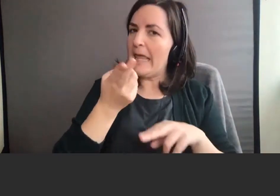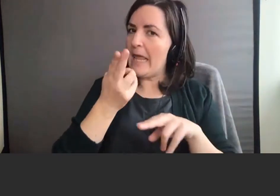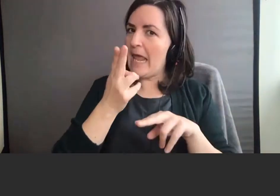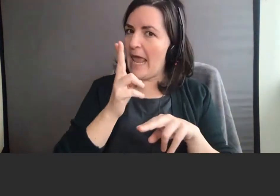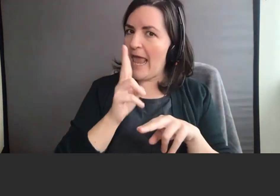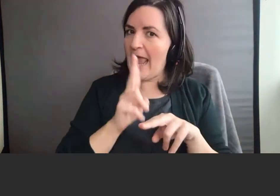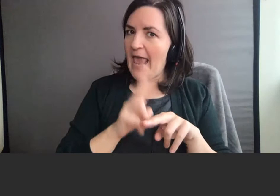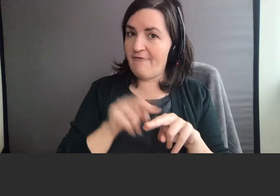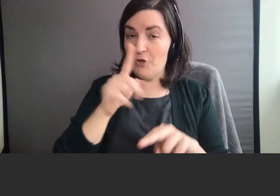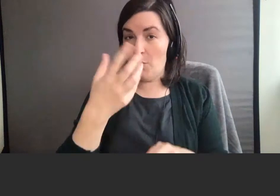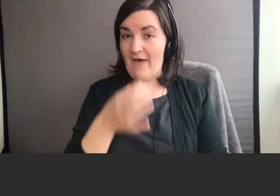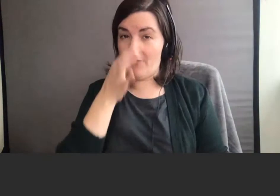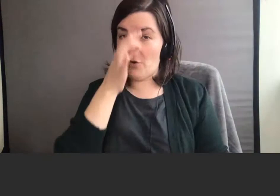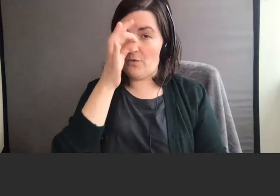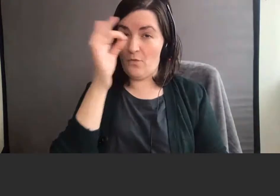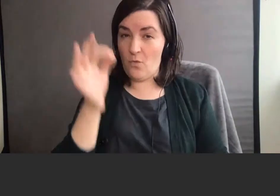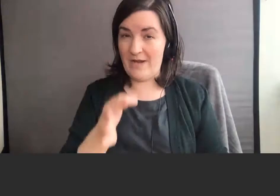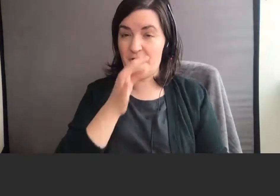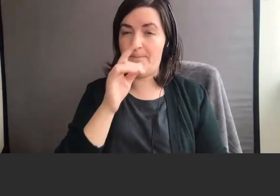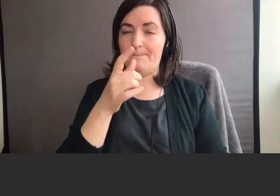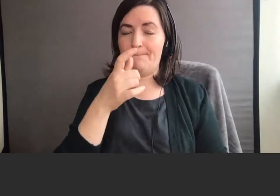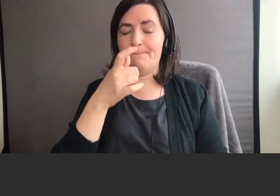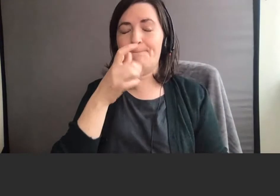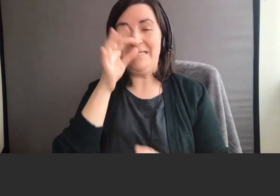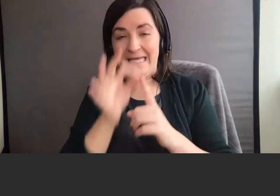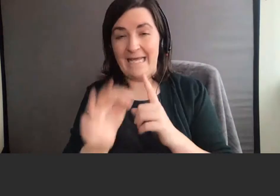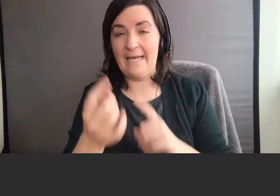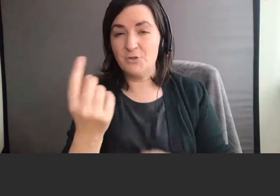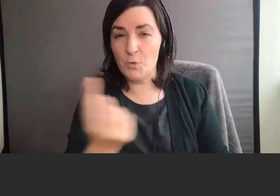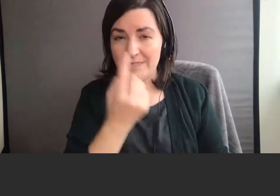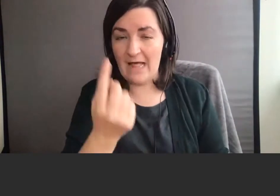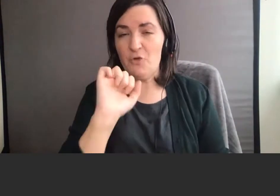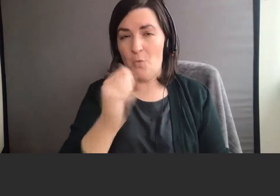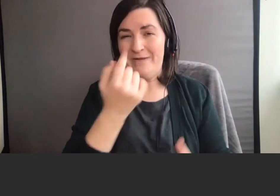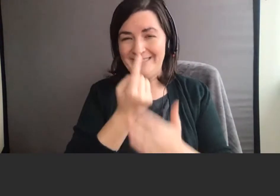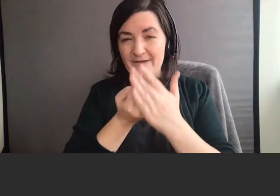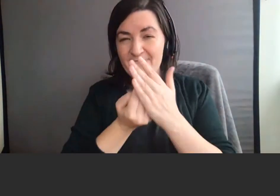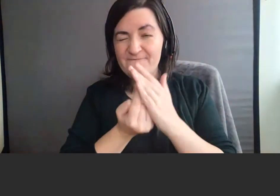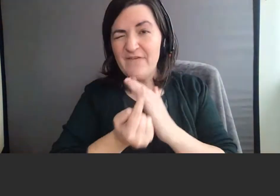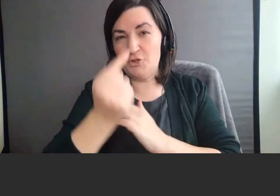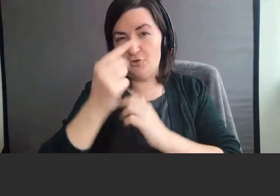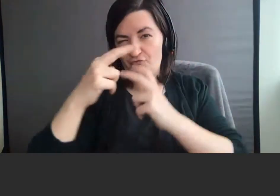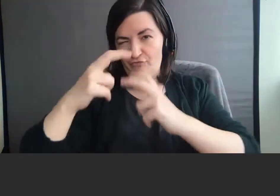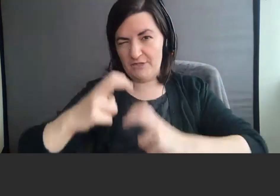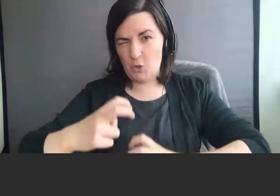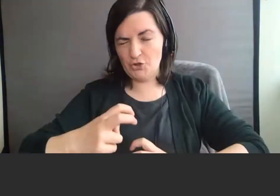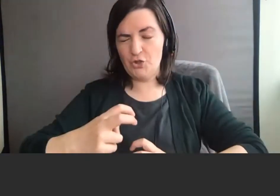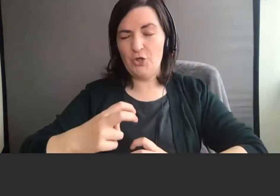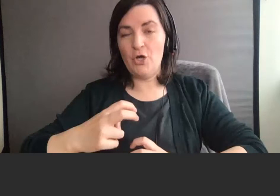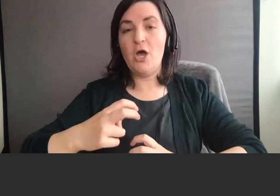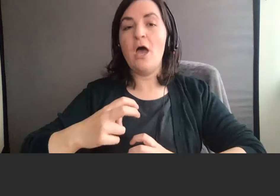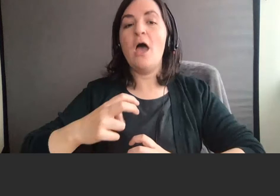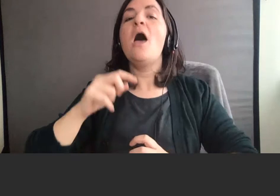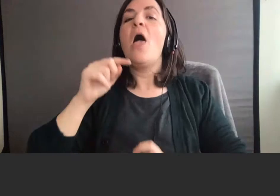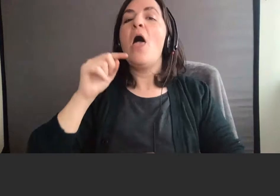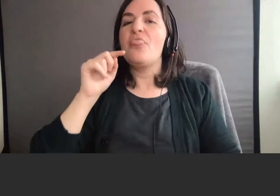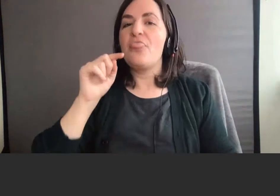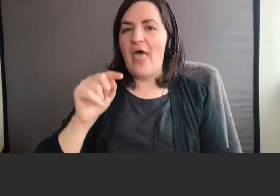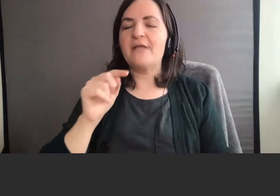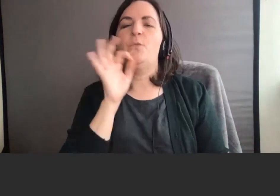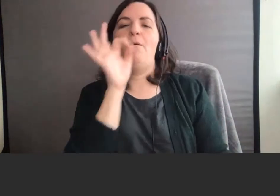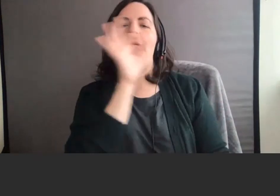particular dissertation focus, so Samantha, this is slightly addressed to anybody with your kind of question, that needs to go to